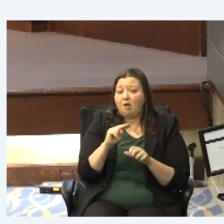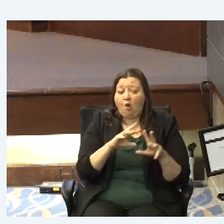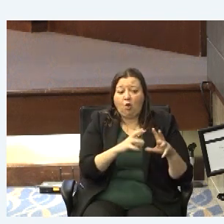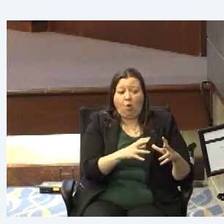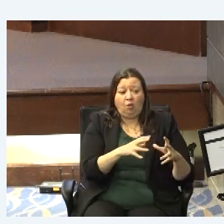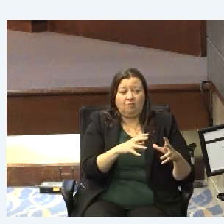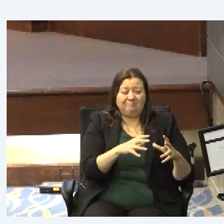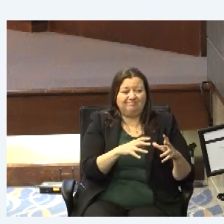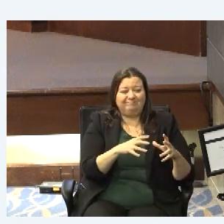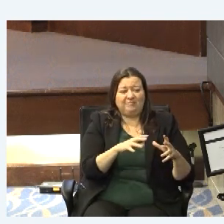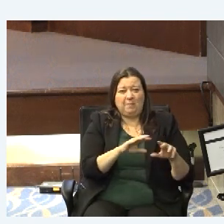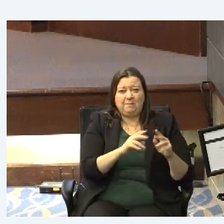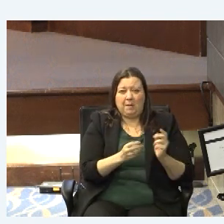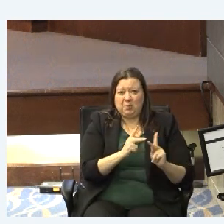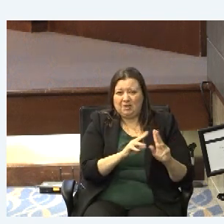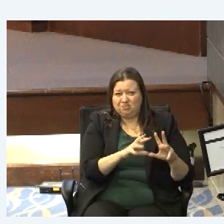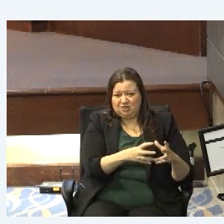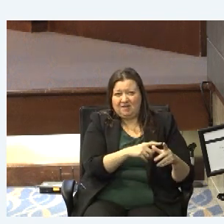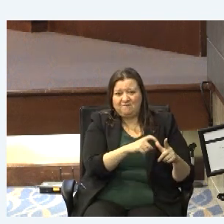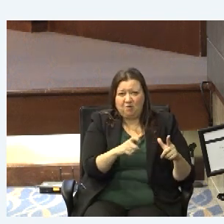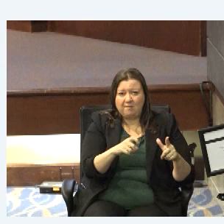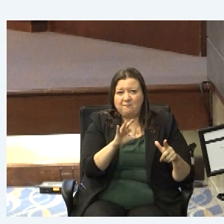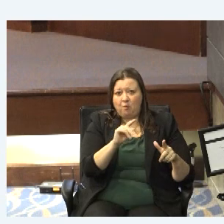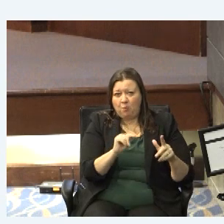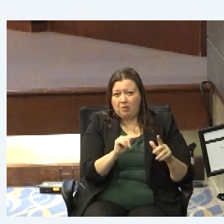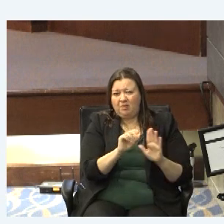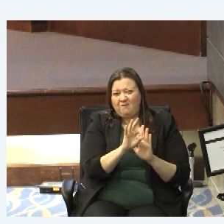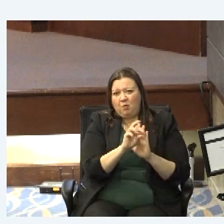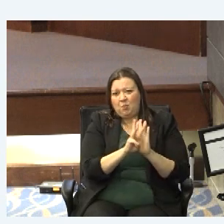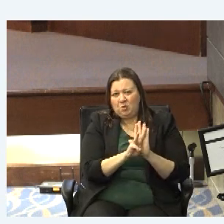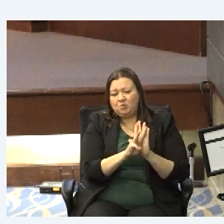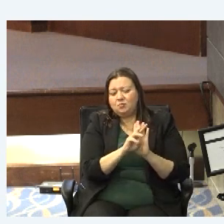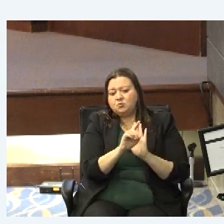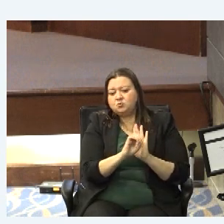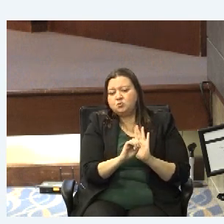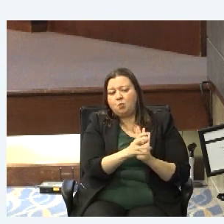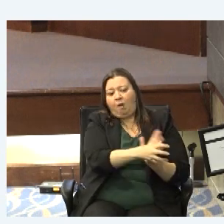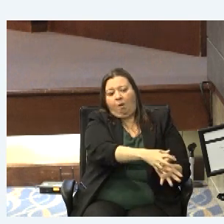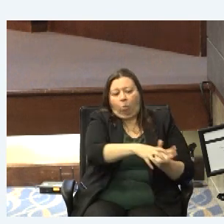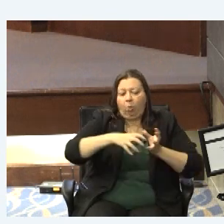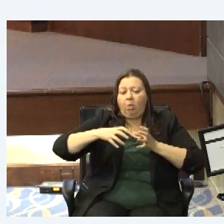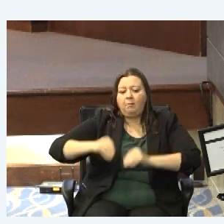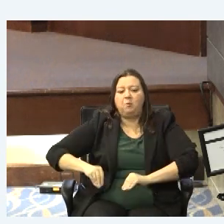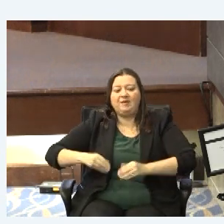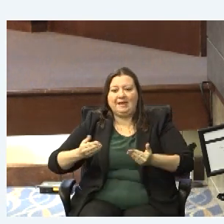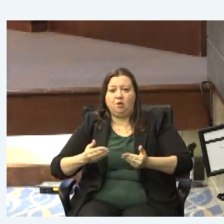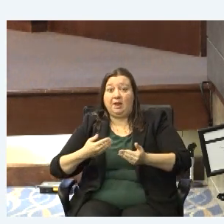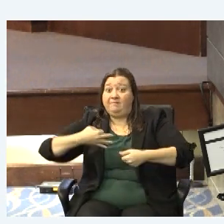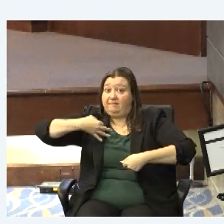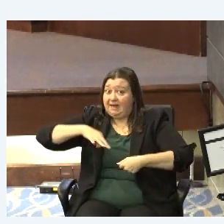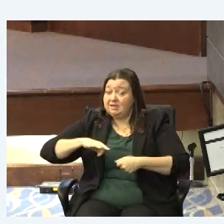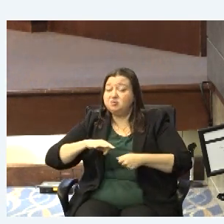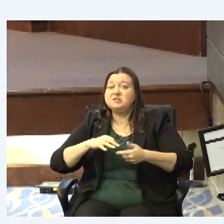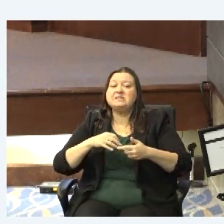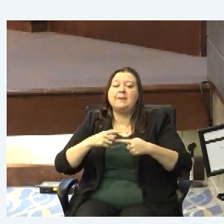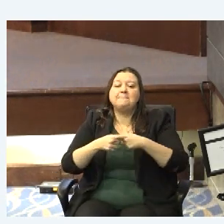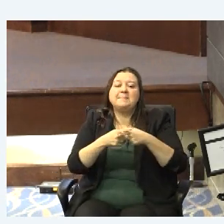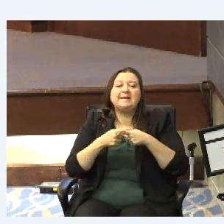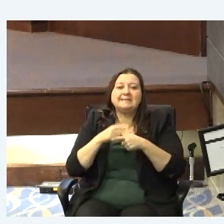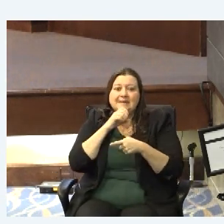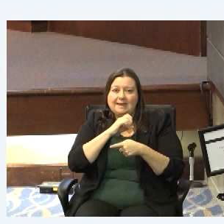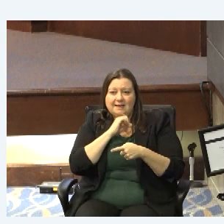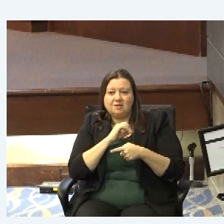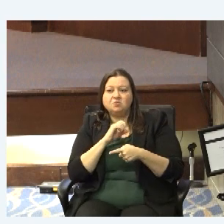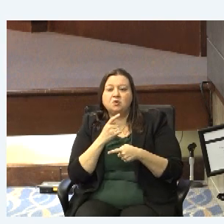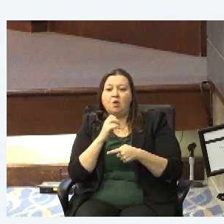which has several advantages for us. Number One, it's a mixed-age colony.